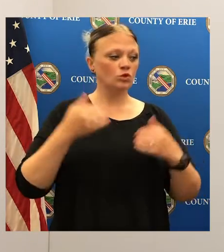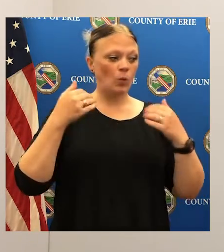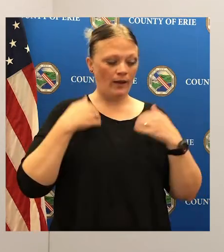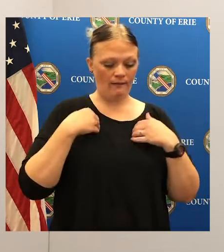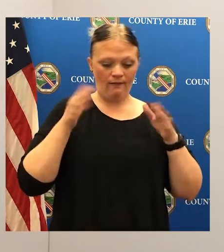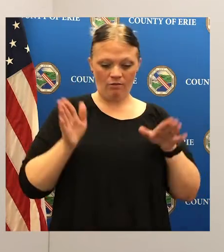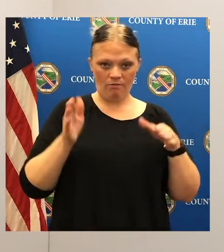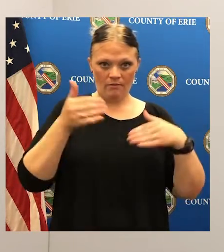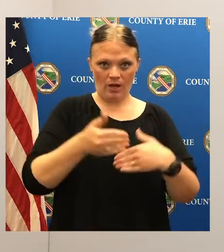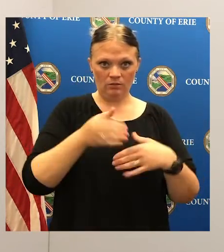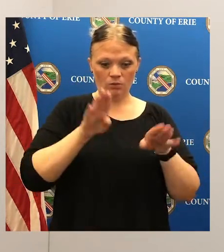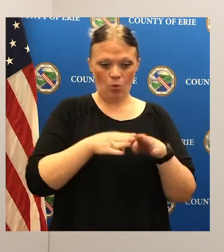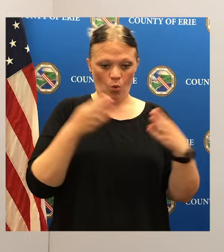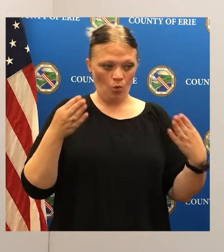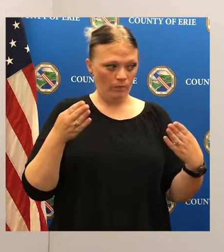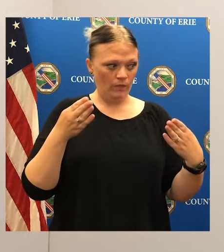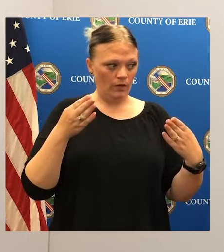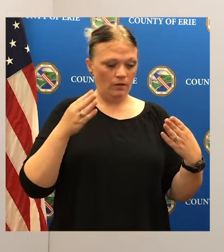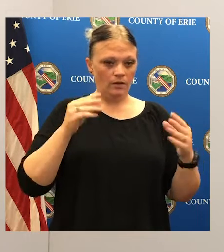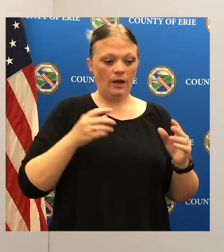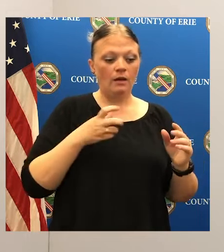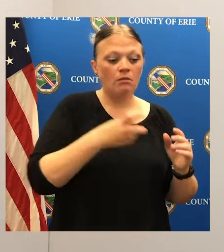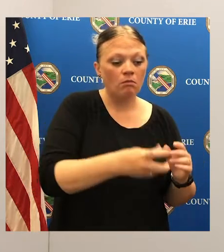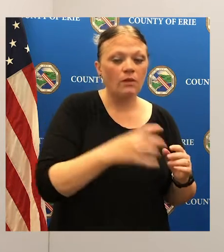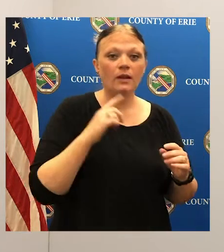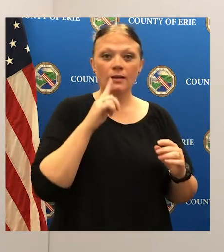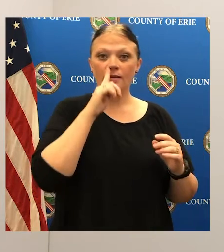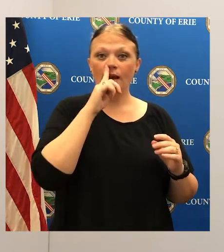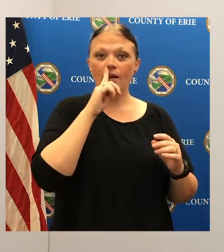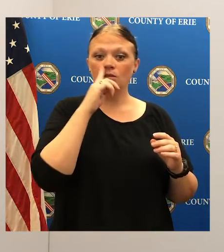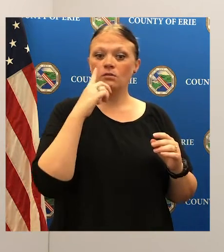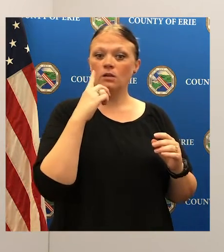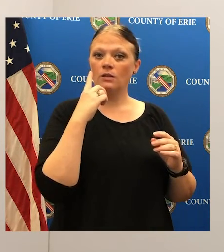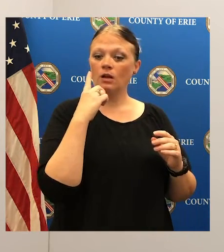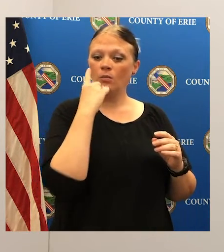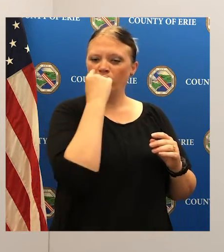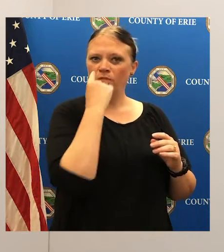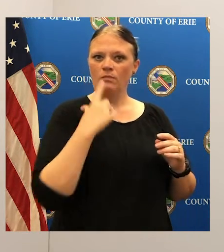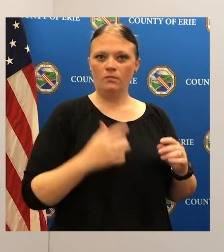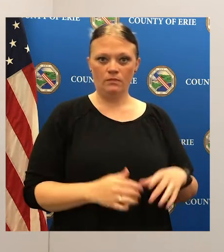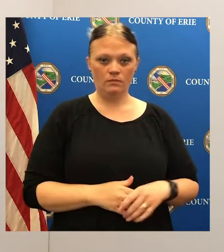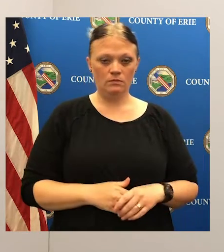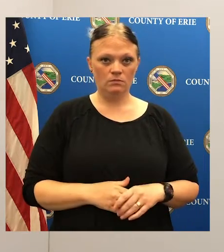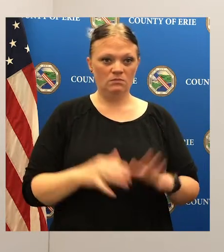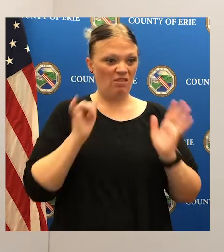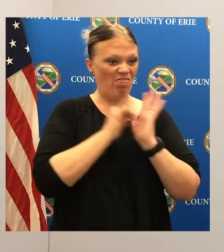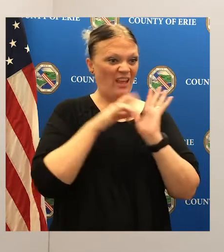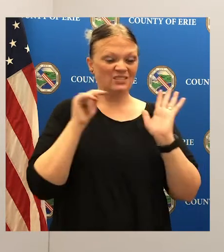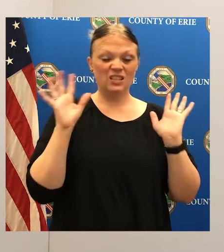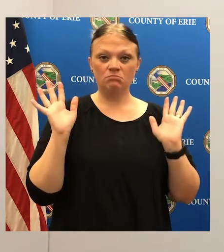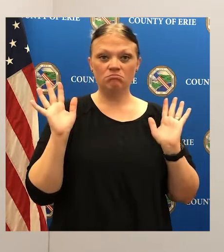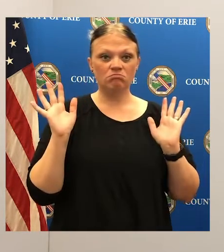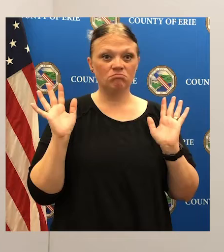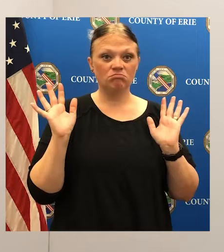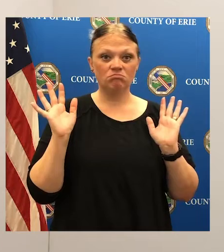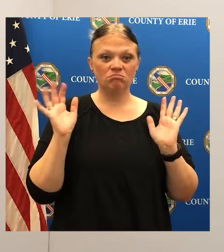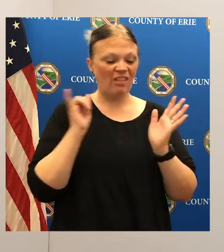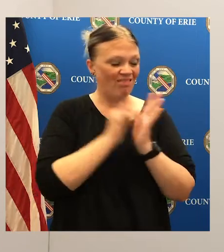up my Narcan package. I put it in their nostril, and I push the button. That's